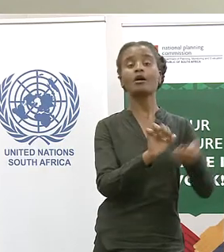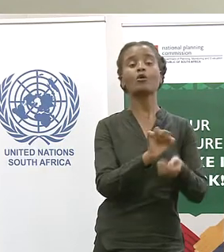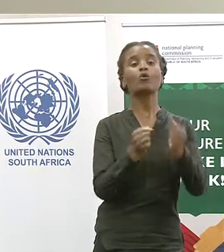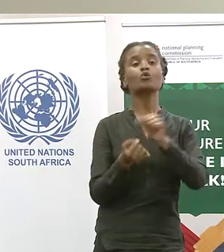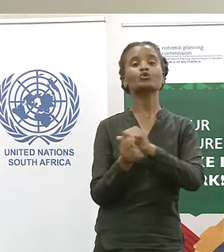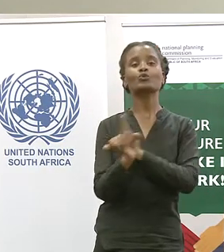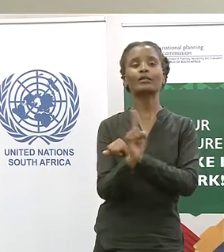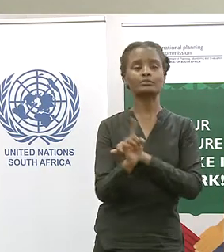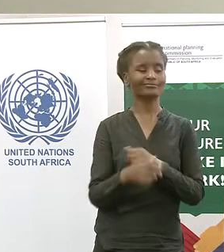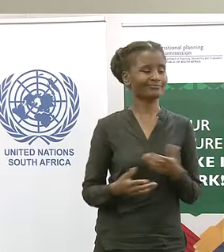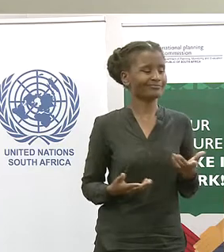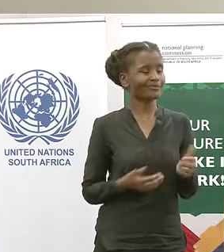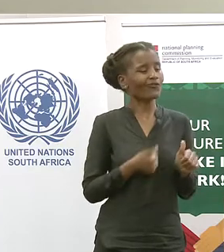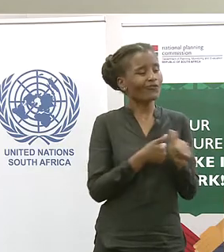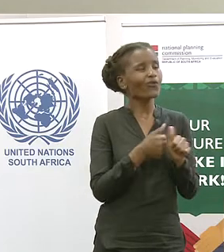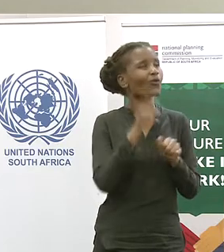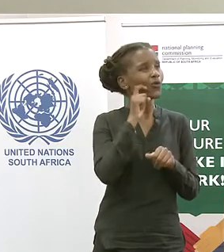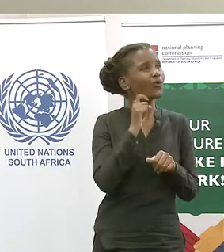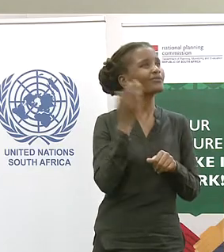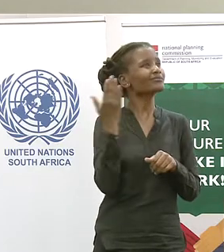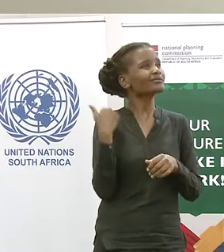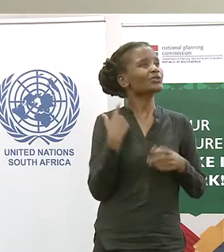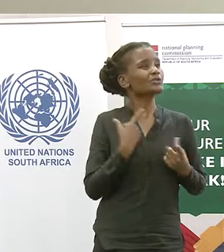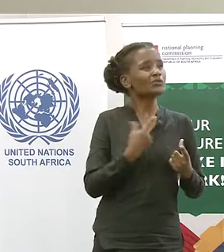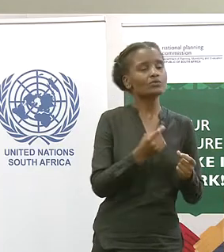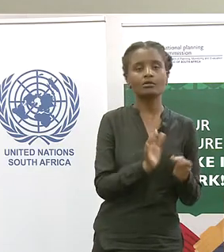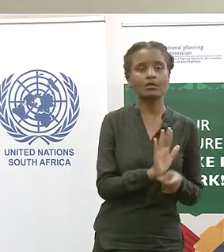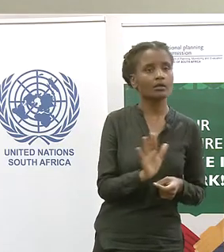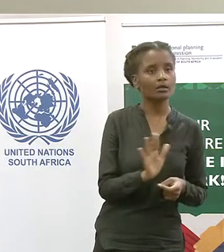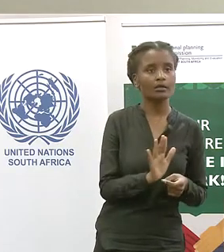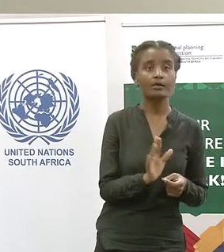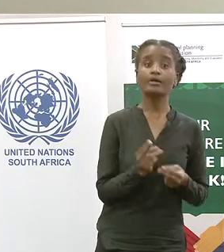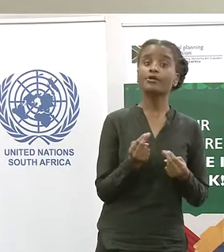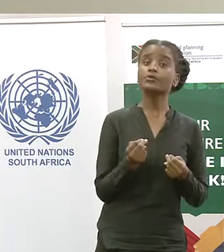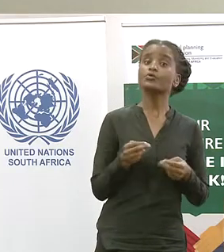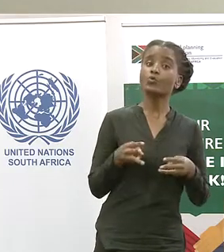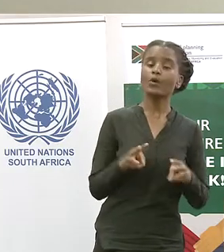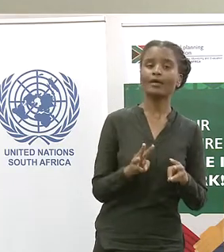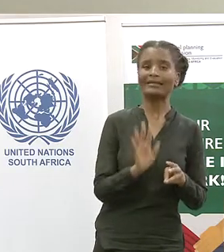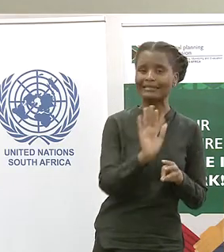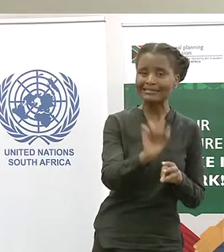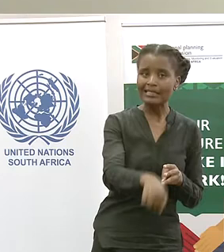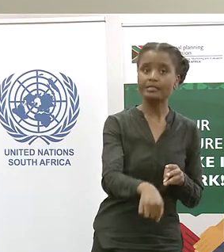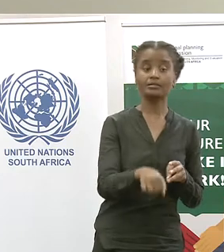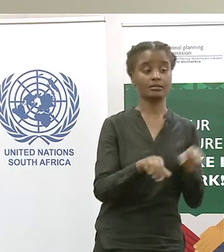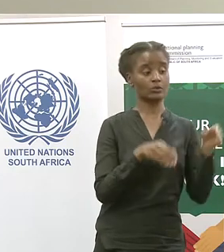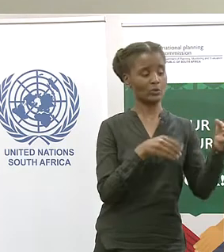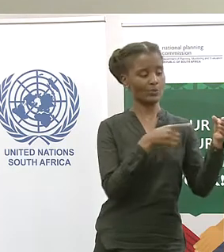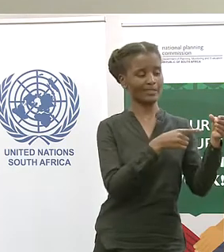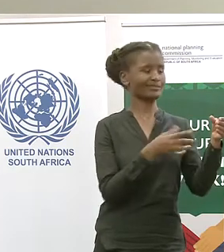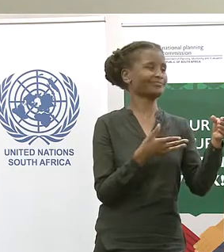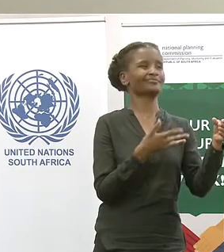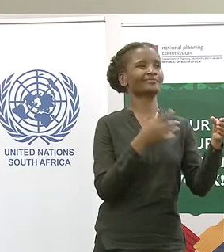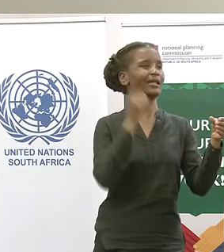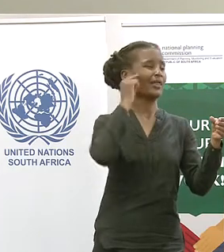beyond the rhetoric. But we must never underestimate these documents. We live in